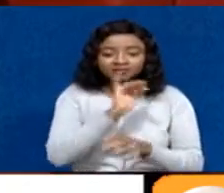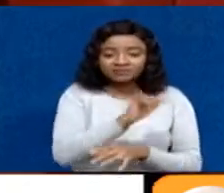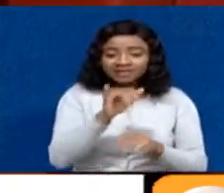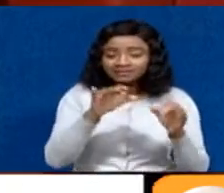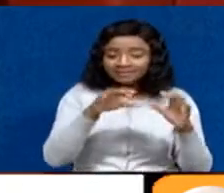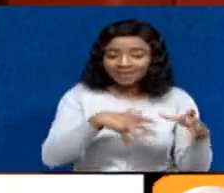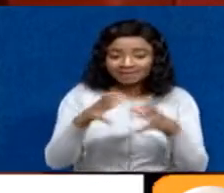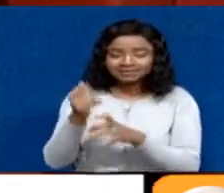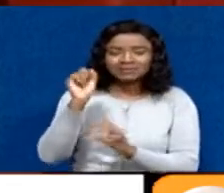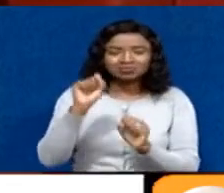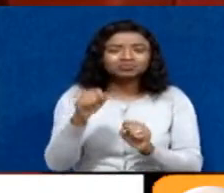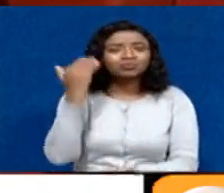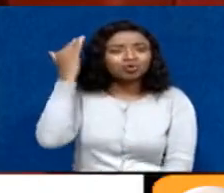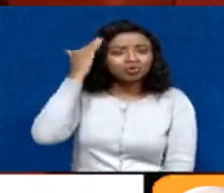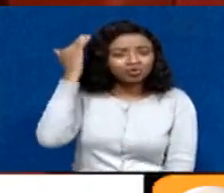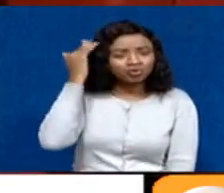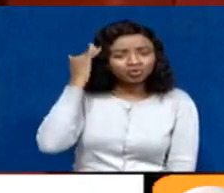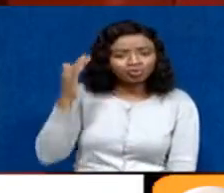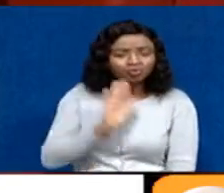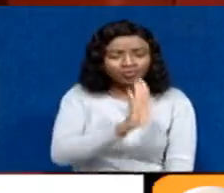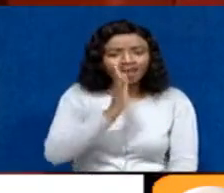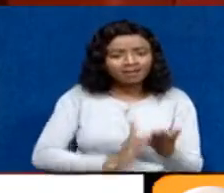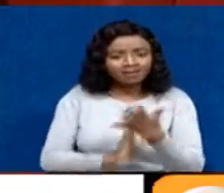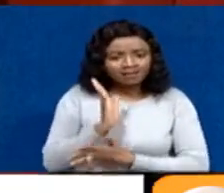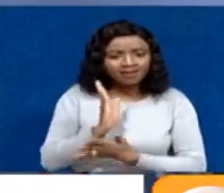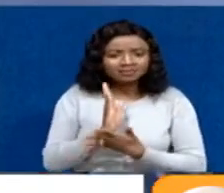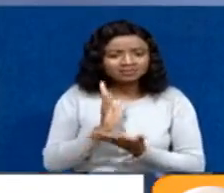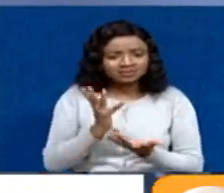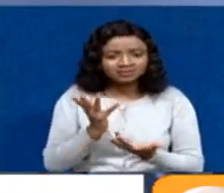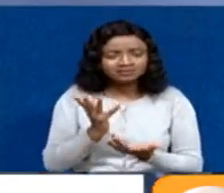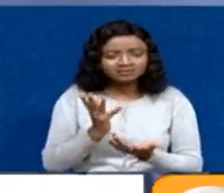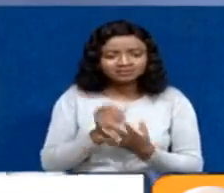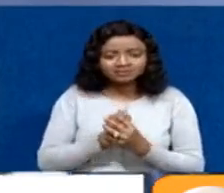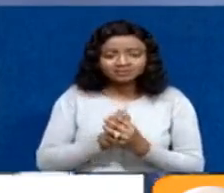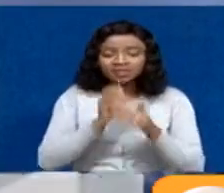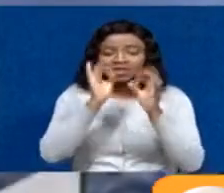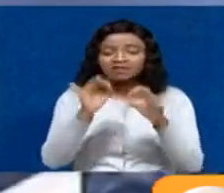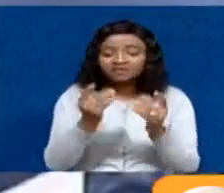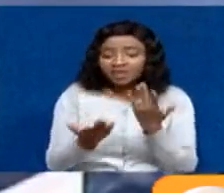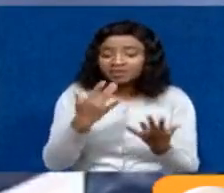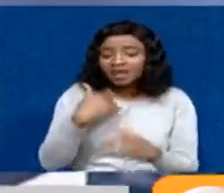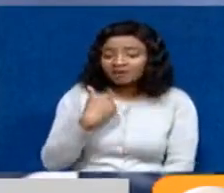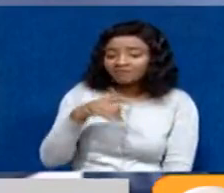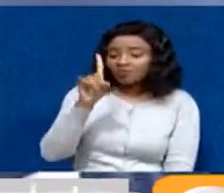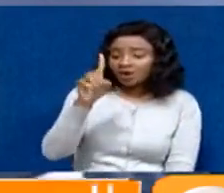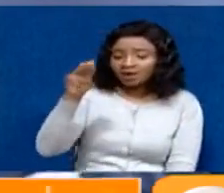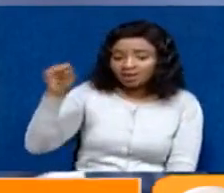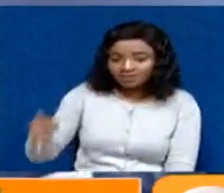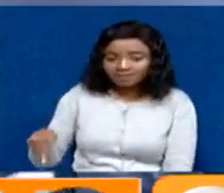would know that their rights are enshrined. If you have one member of parliament, you